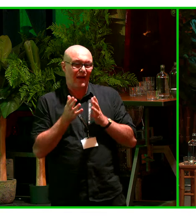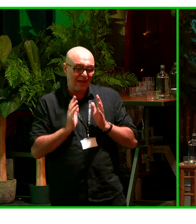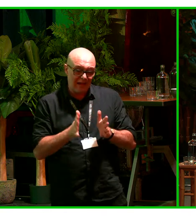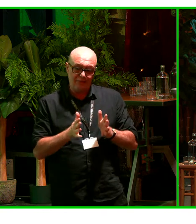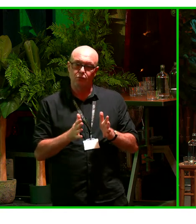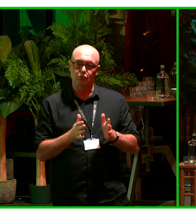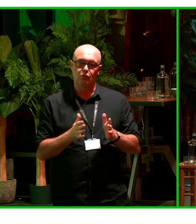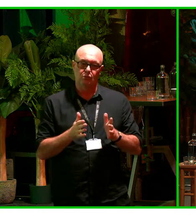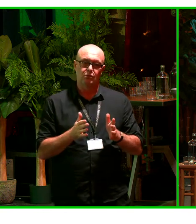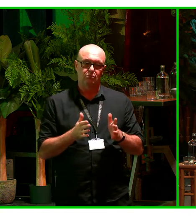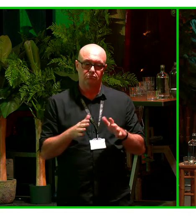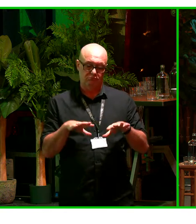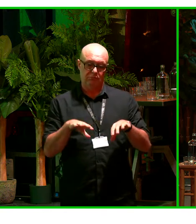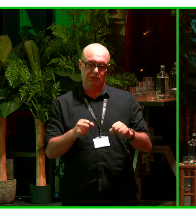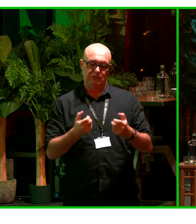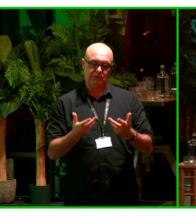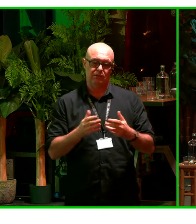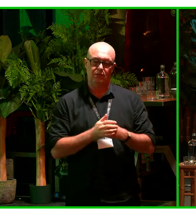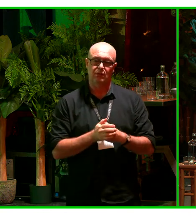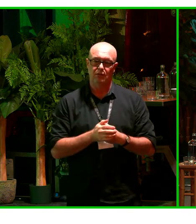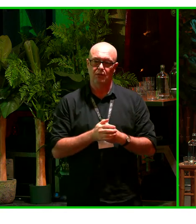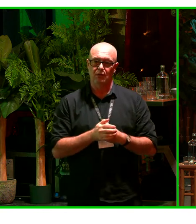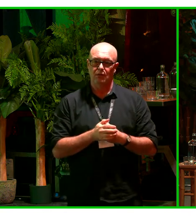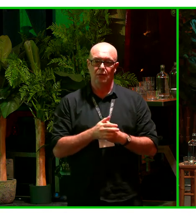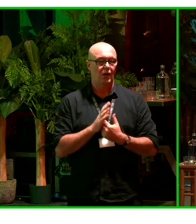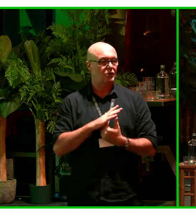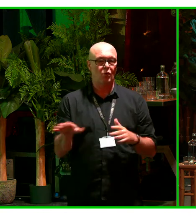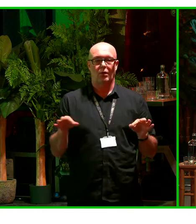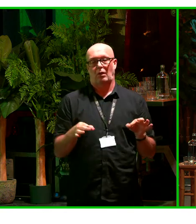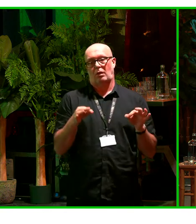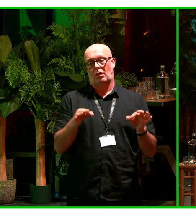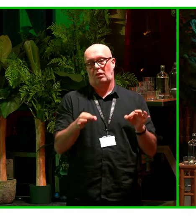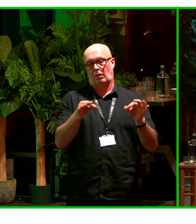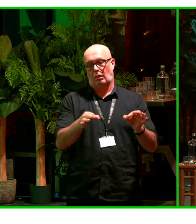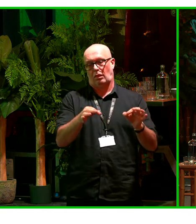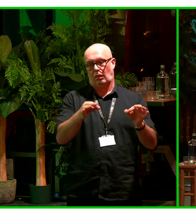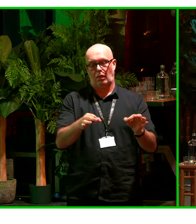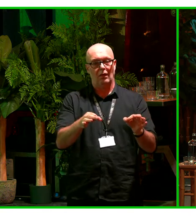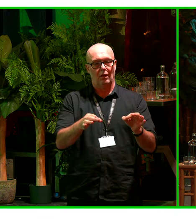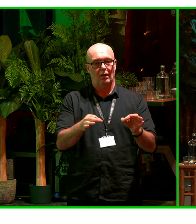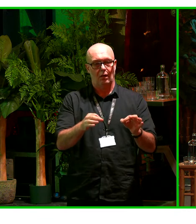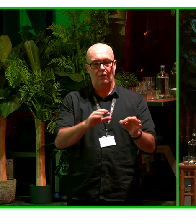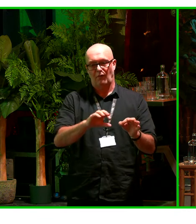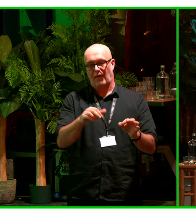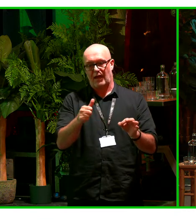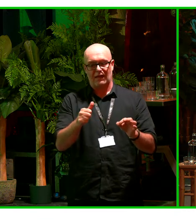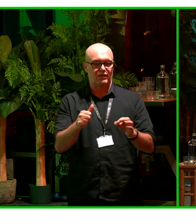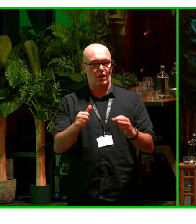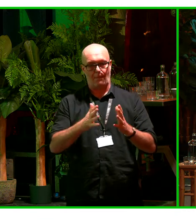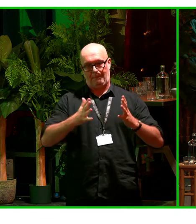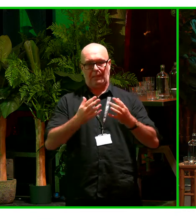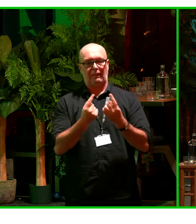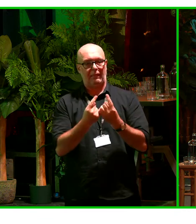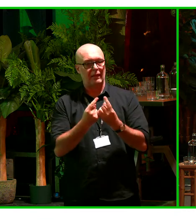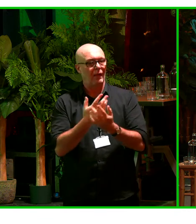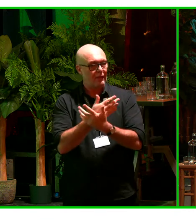reason I say that is that we don't need to wait for the next big thing. There's an awful lot of technology that we can deploy today that